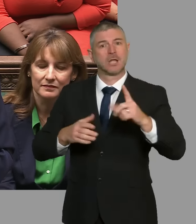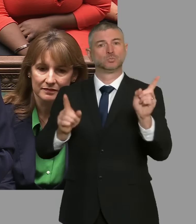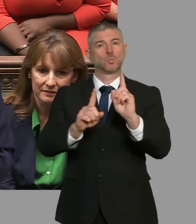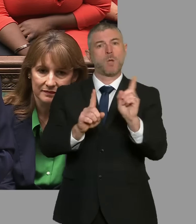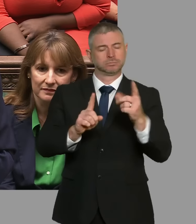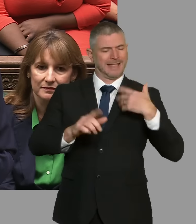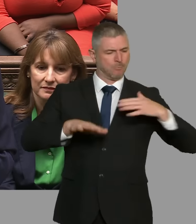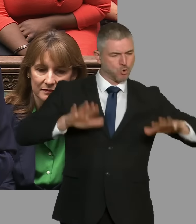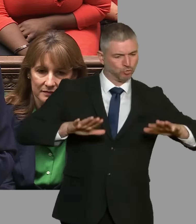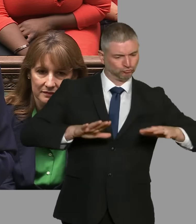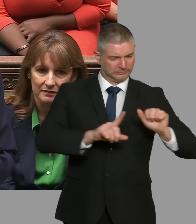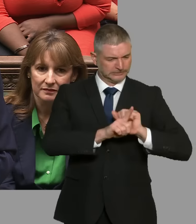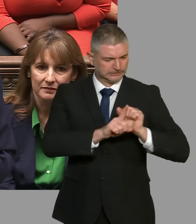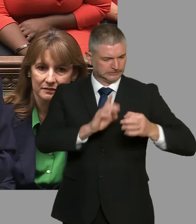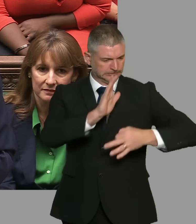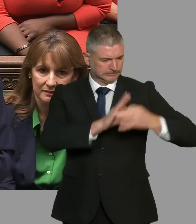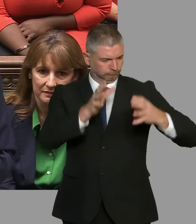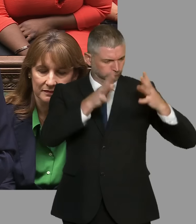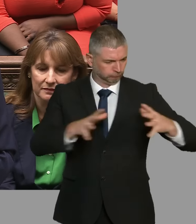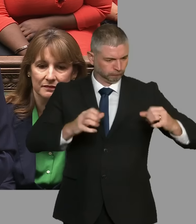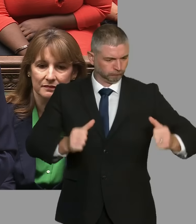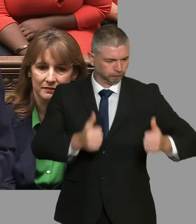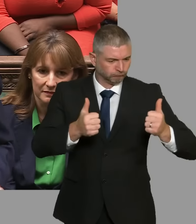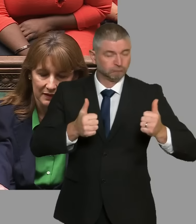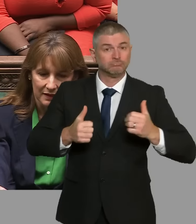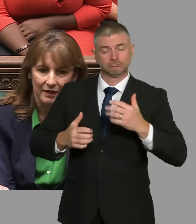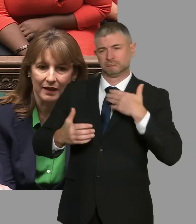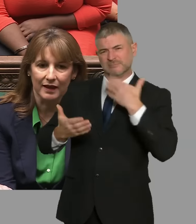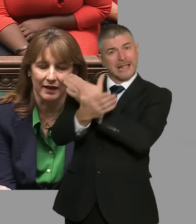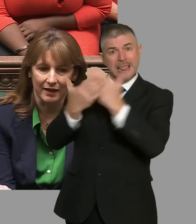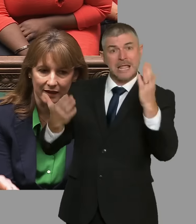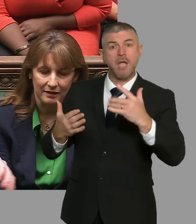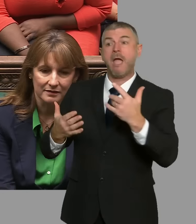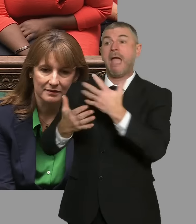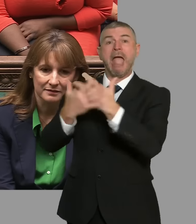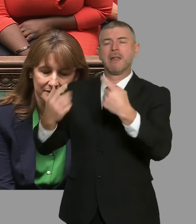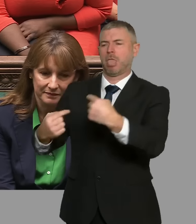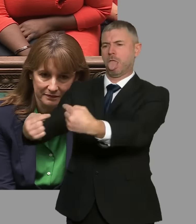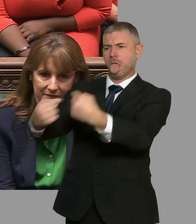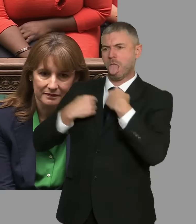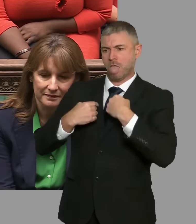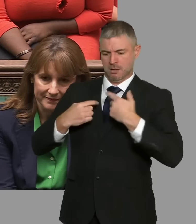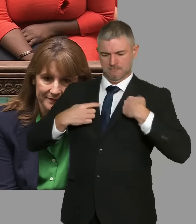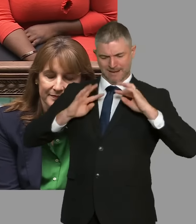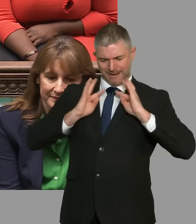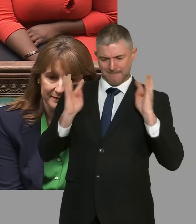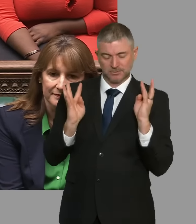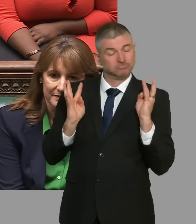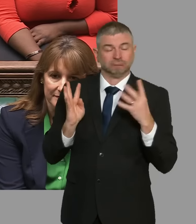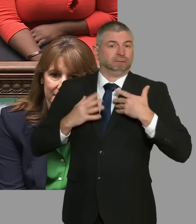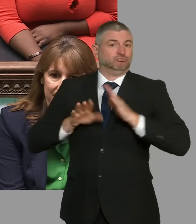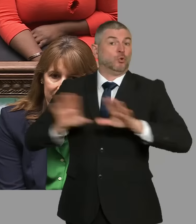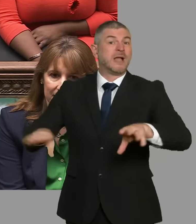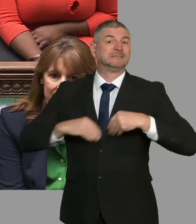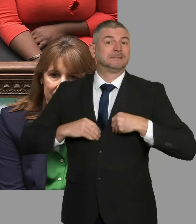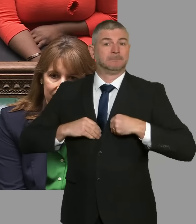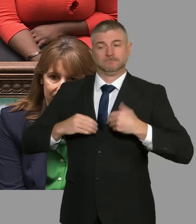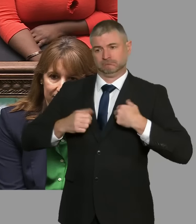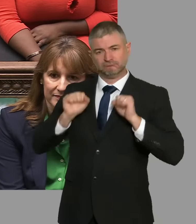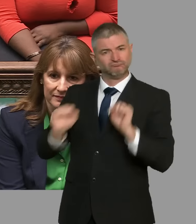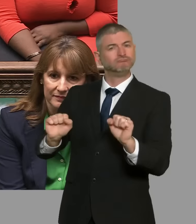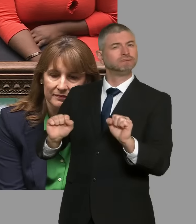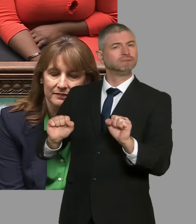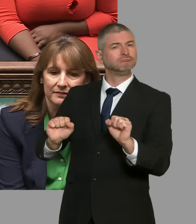attack on any member of my cabinet is completely unacceptable. On the Health Secretary, Mr. Speaker,